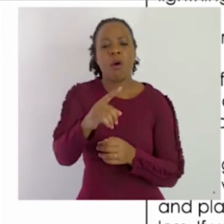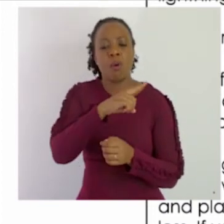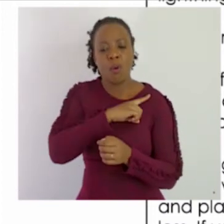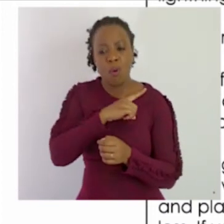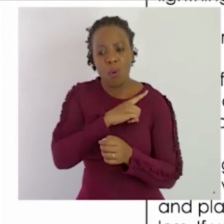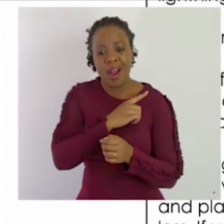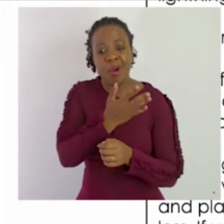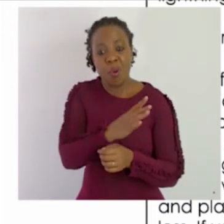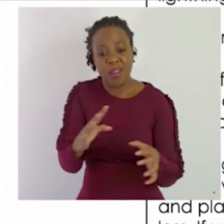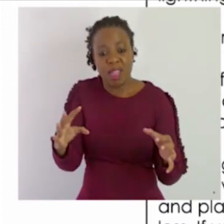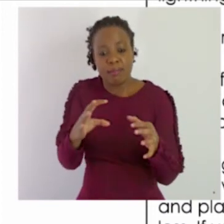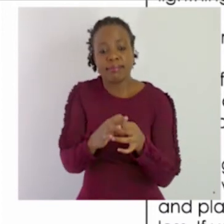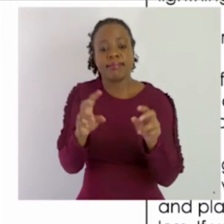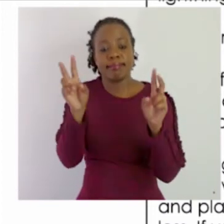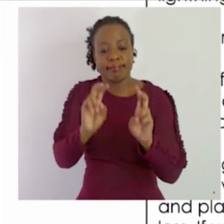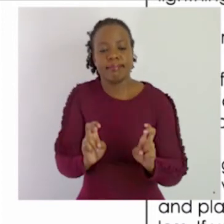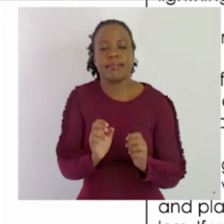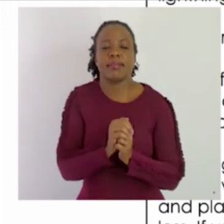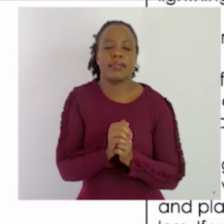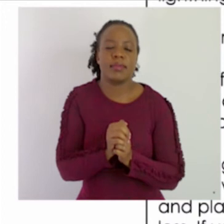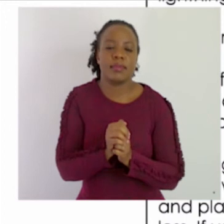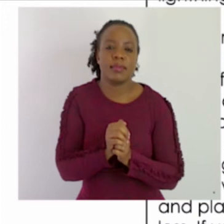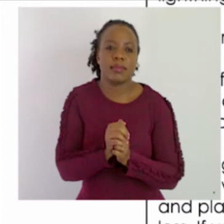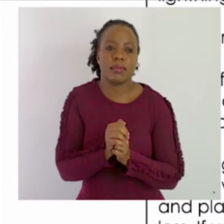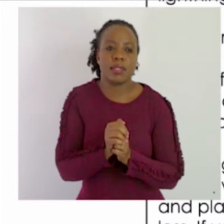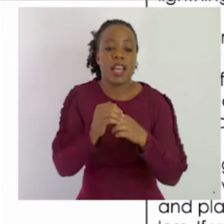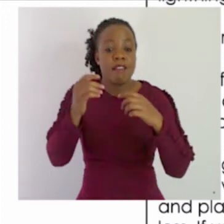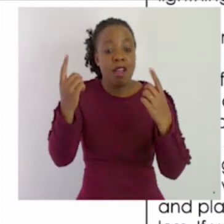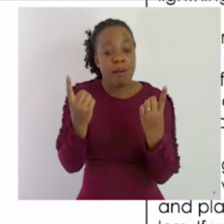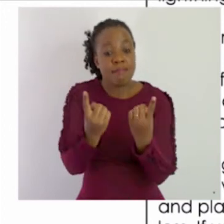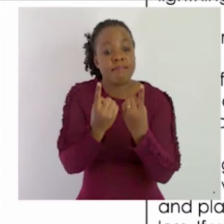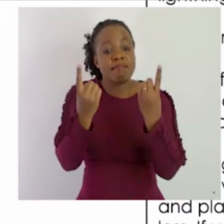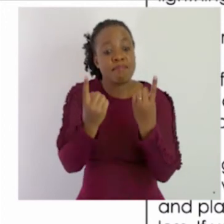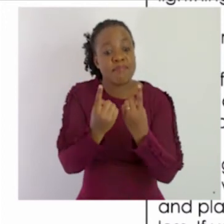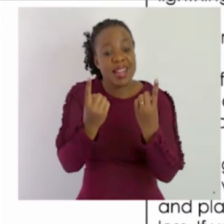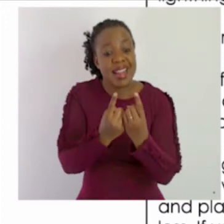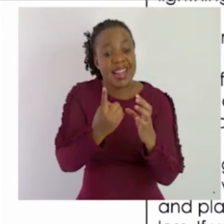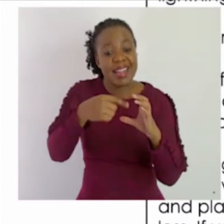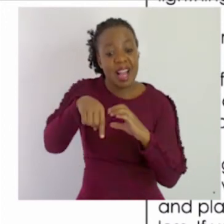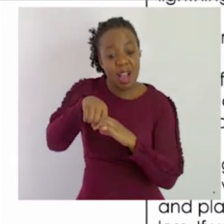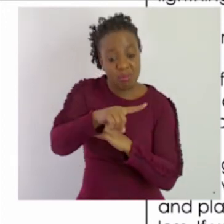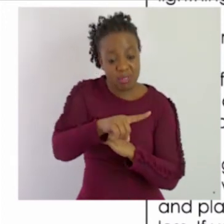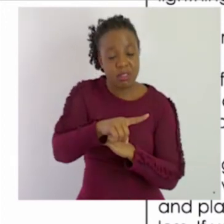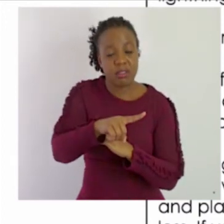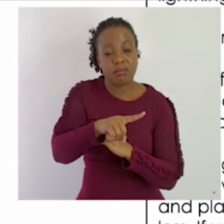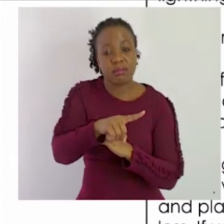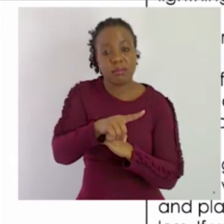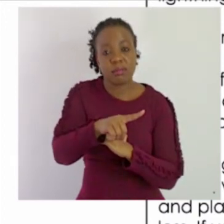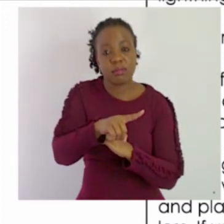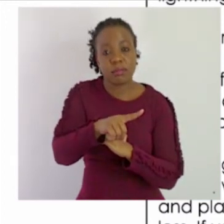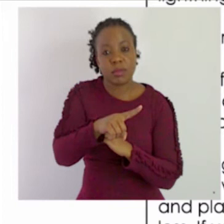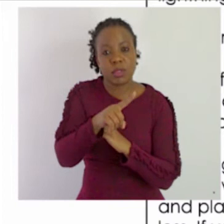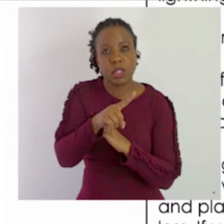conducts electricity. If you are playing an outdoor activity, wait